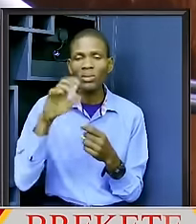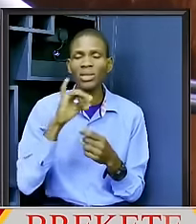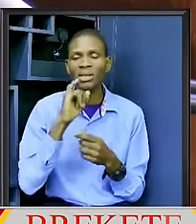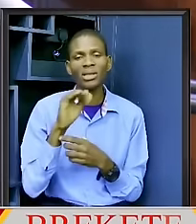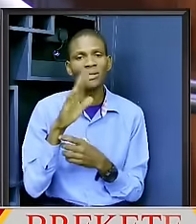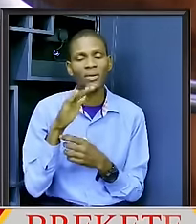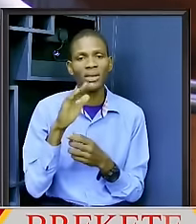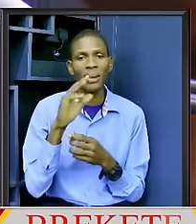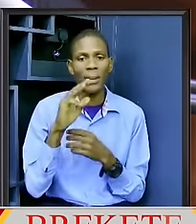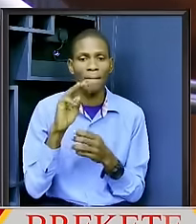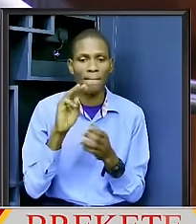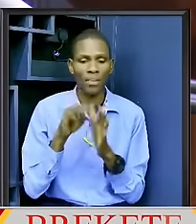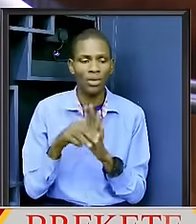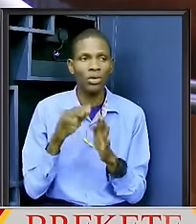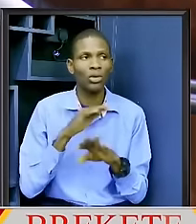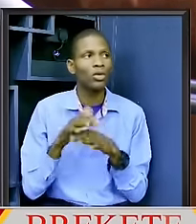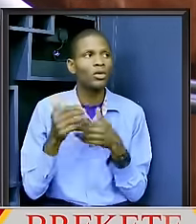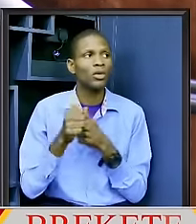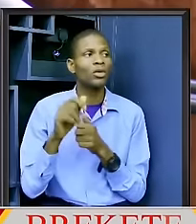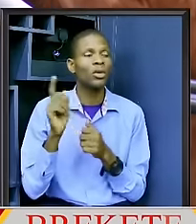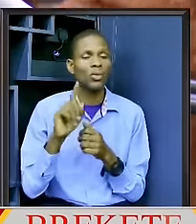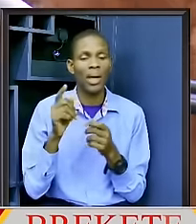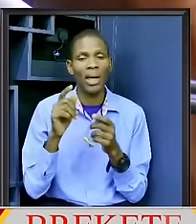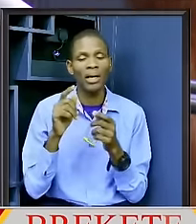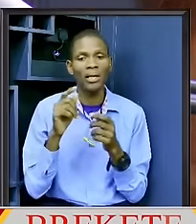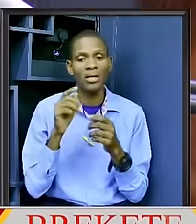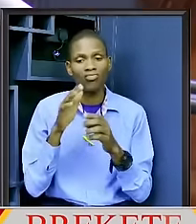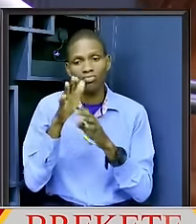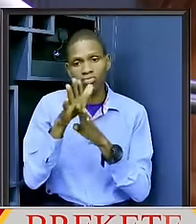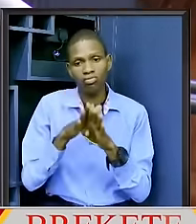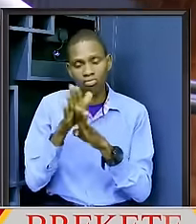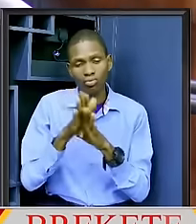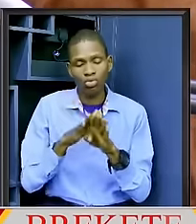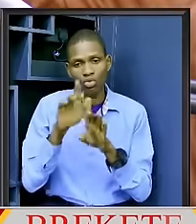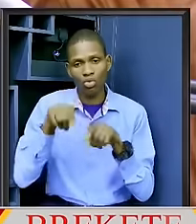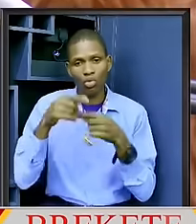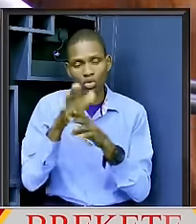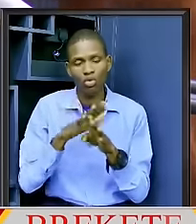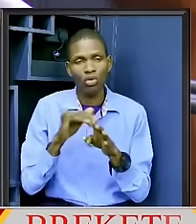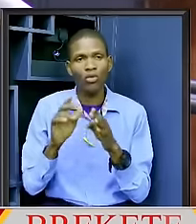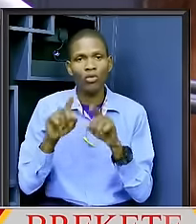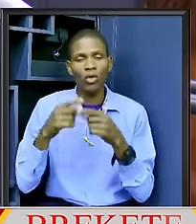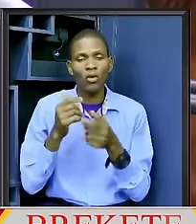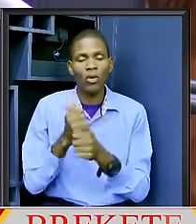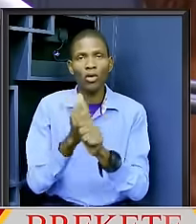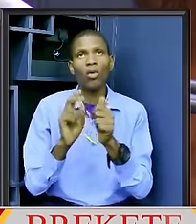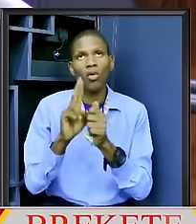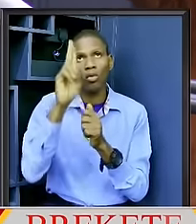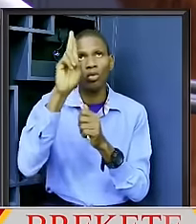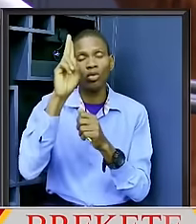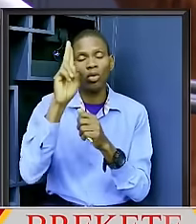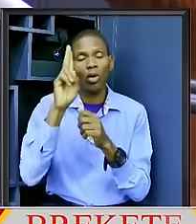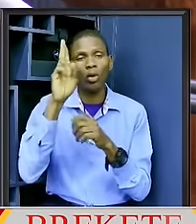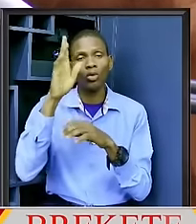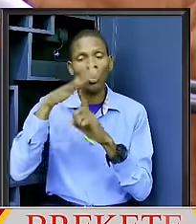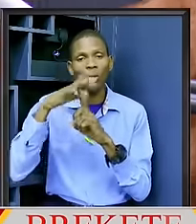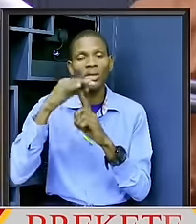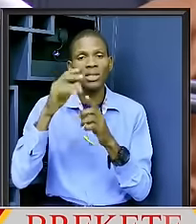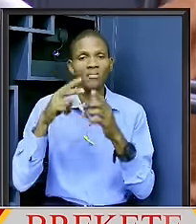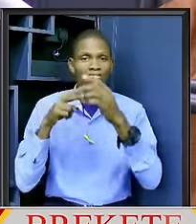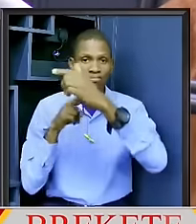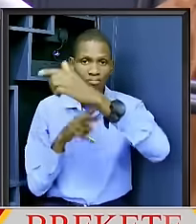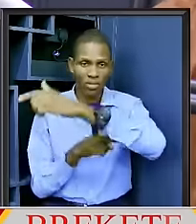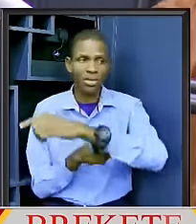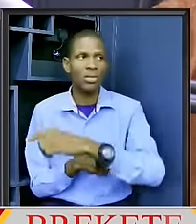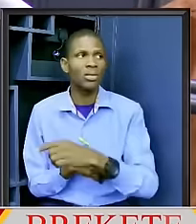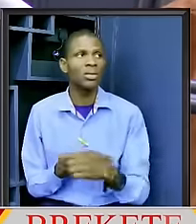Minutes maximum. Yes. No follow where traffic day. Yes. Sir. Follow on top of the bridge. Yes, sir. Do like say you they go. We know the way,